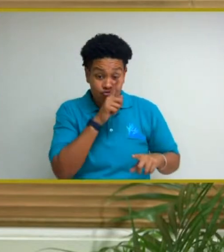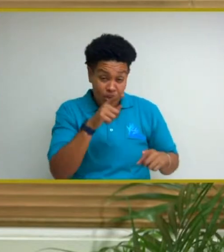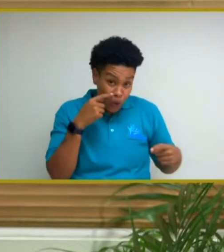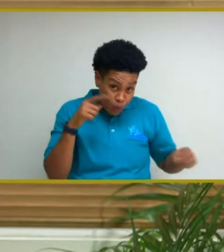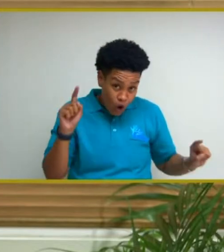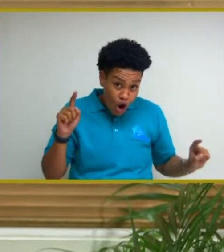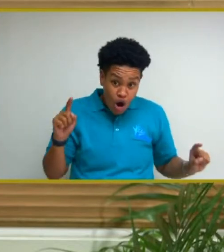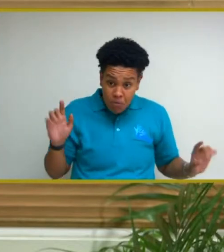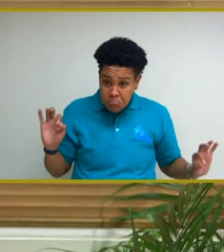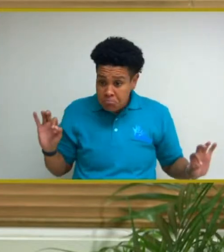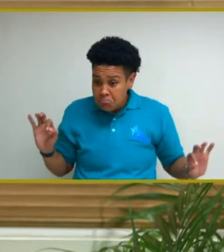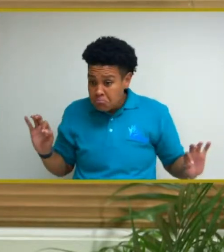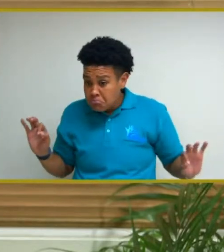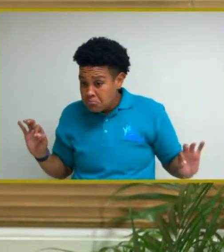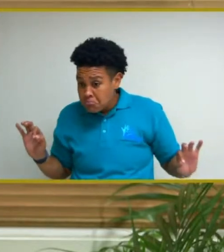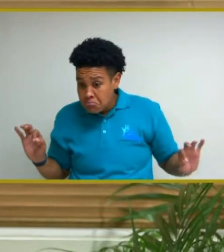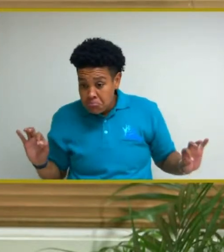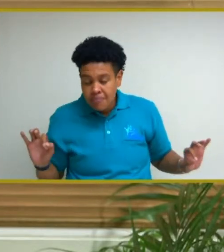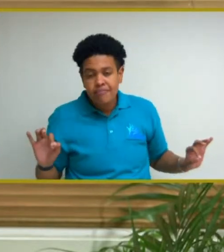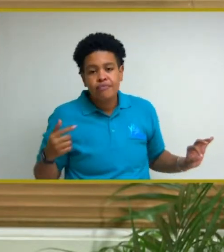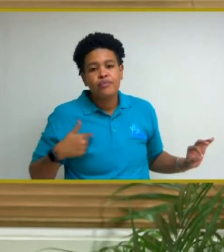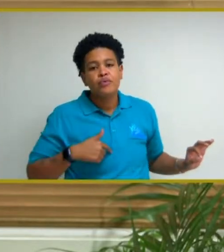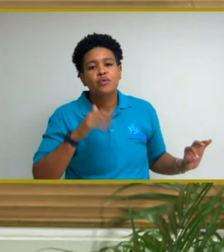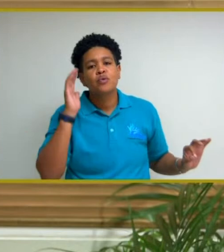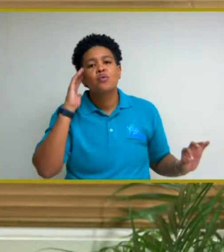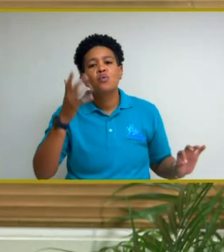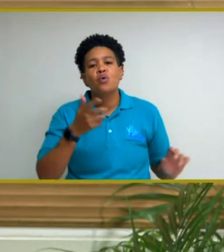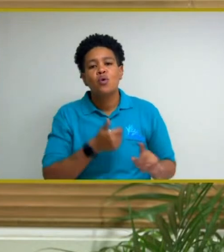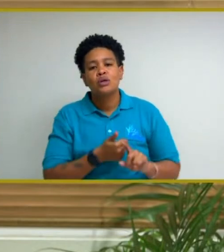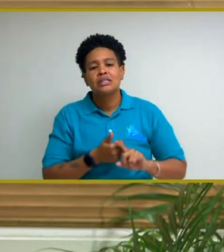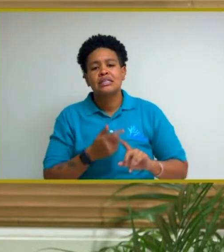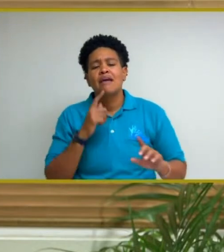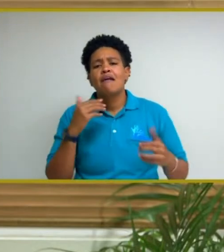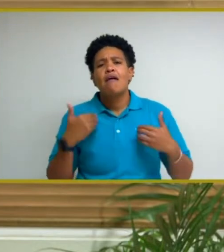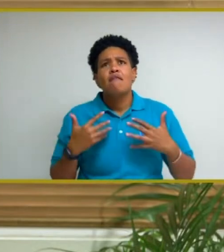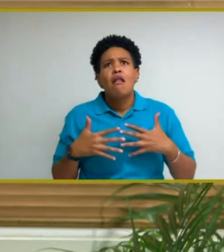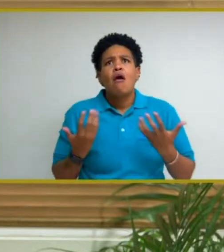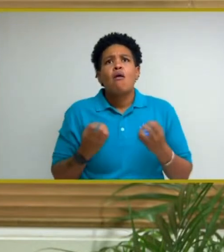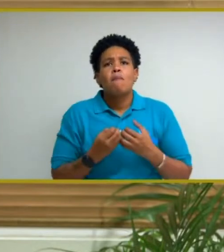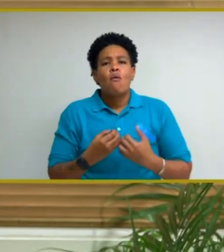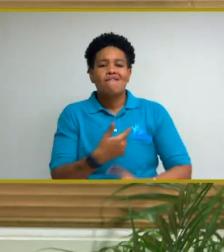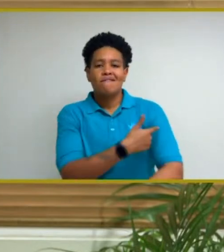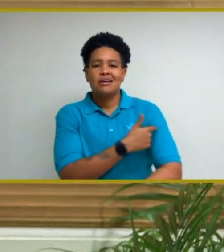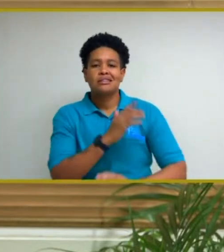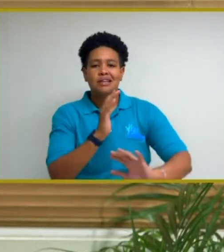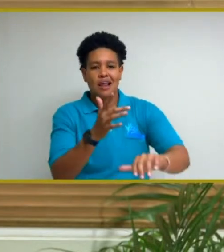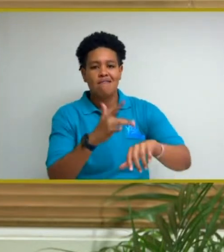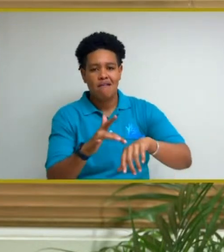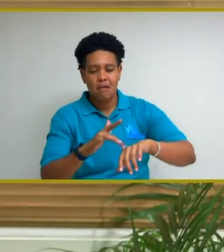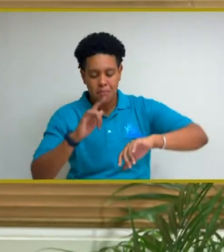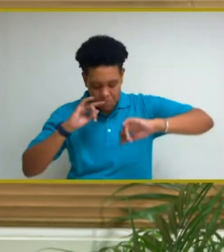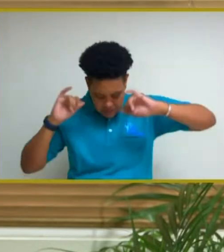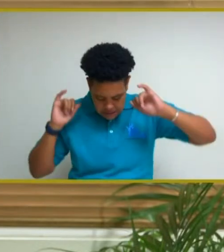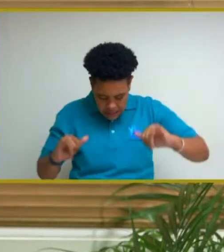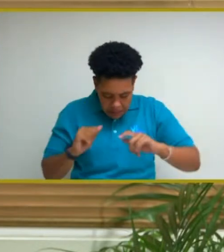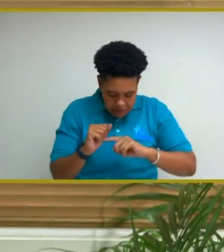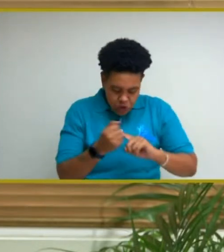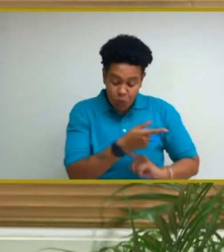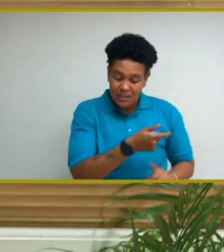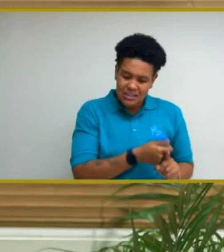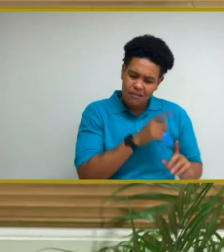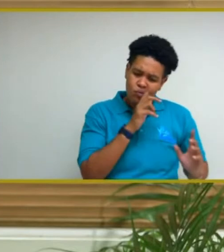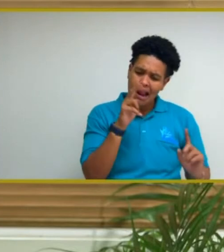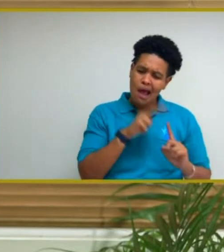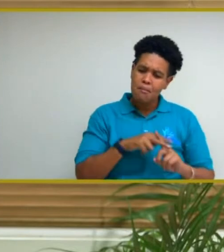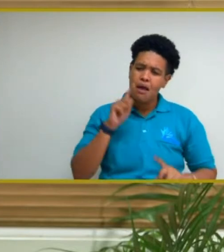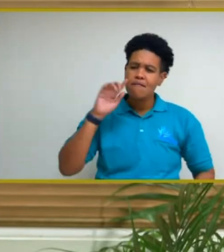worked out, then we would have had a lot more vaccines. The same situation would apply